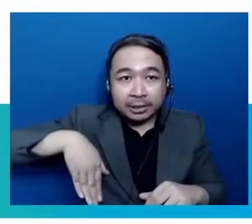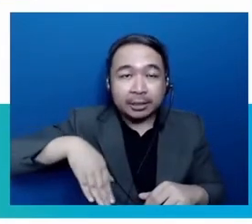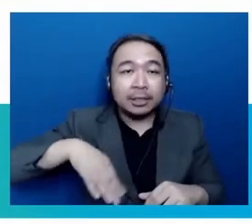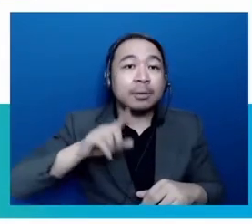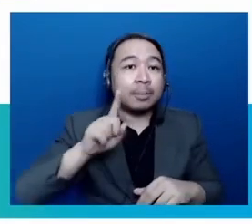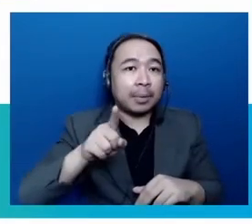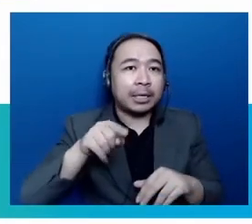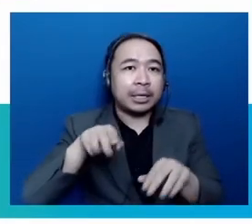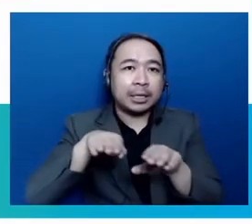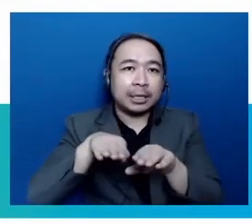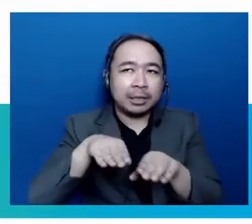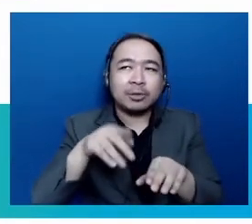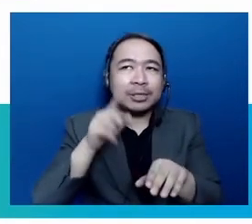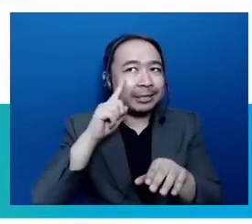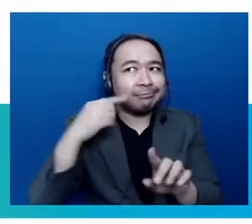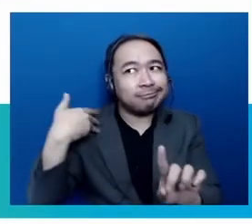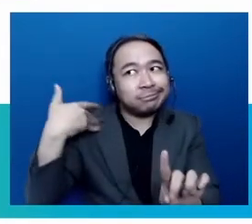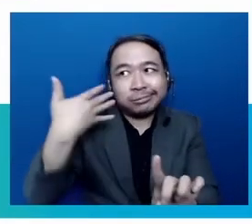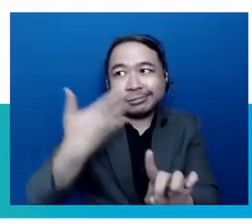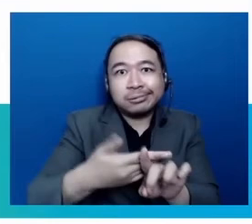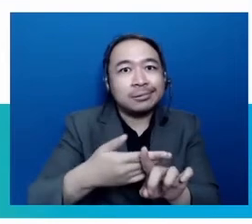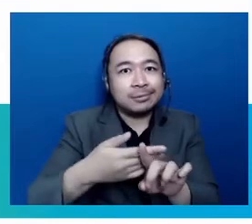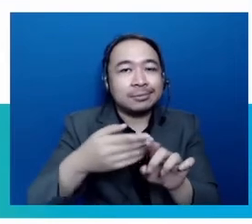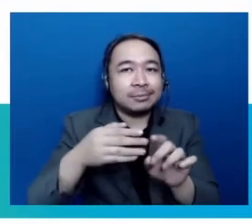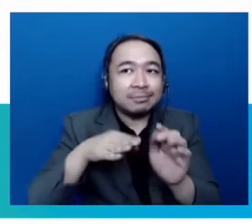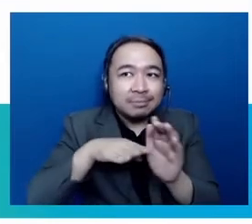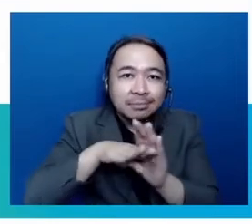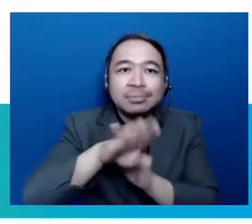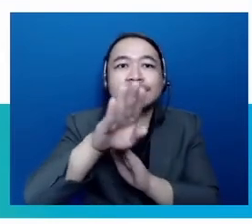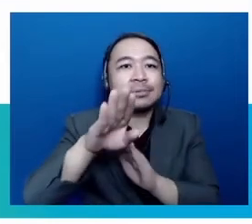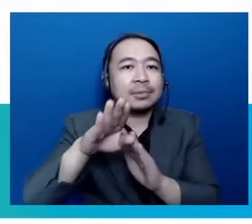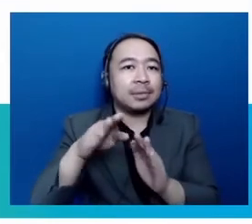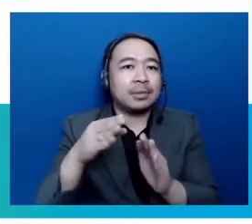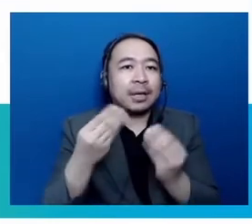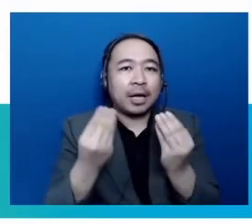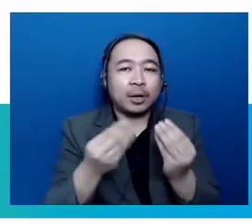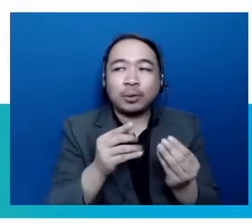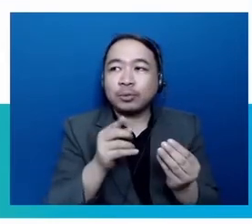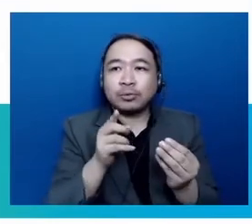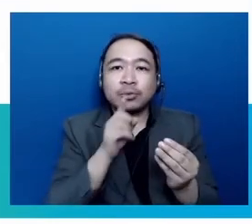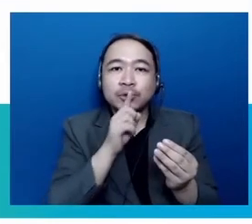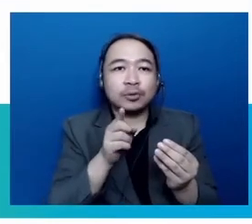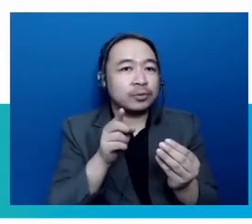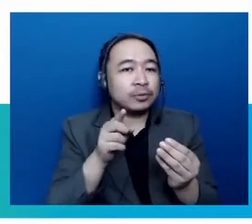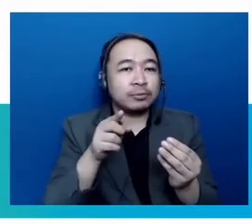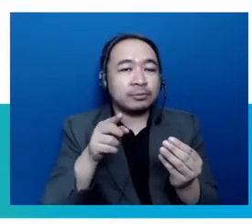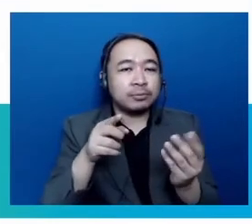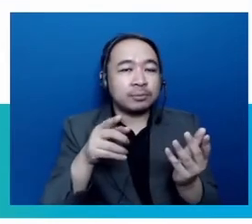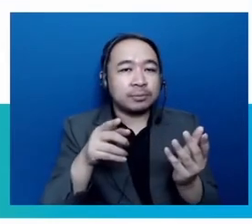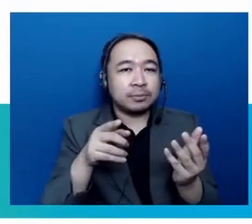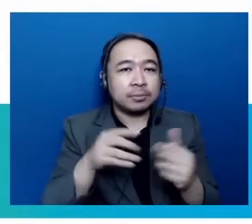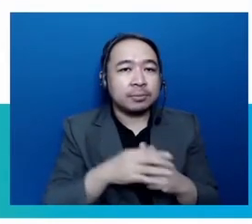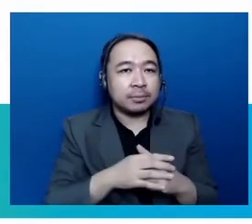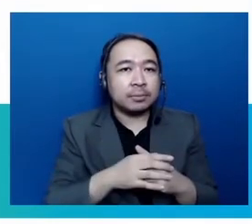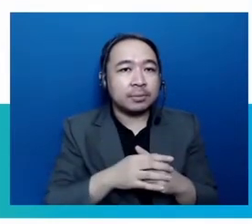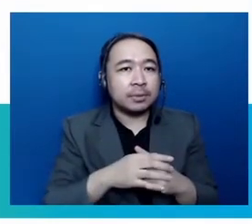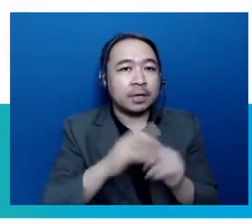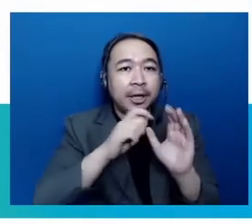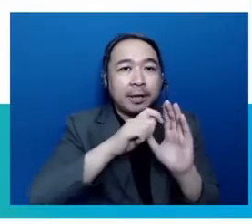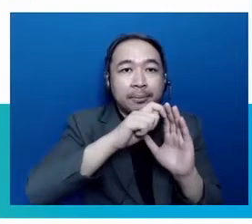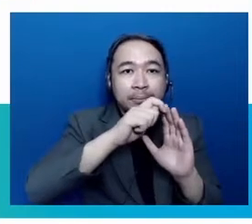We've come a long way in this, in sort of making sure that projects are not